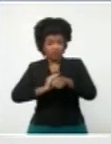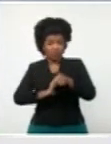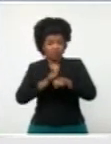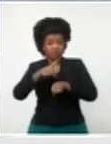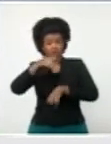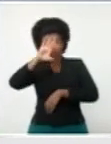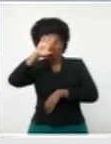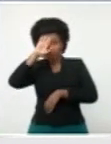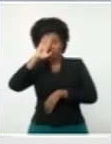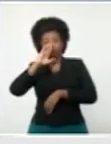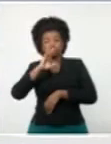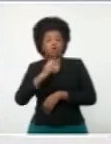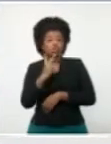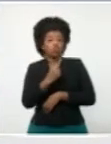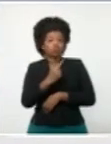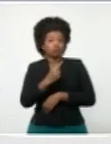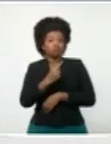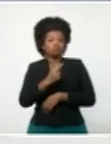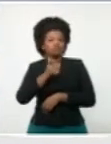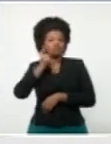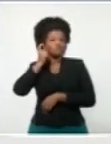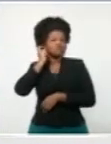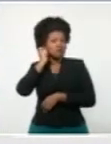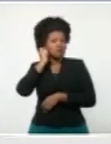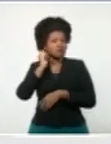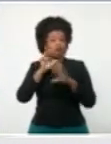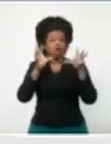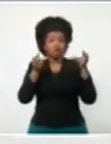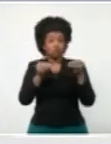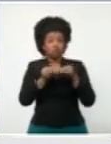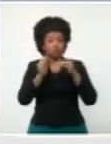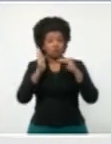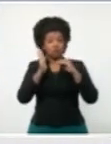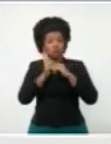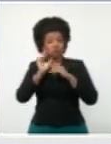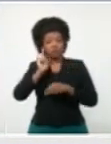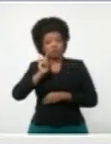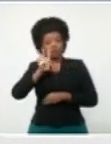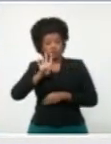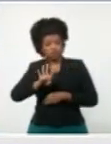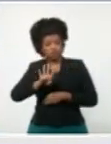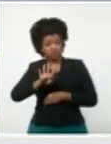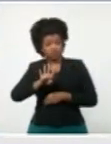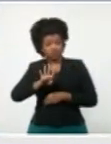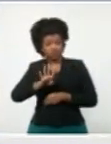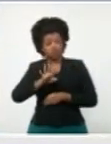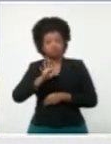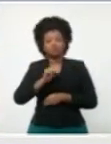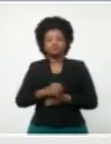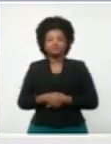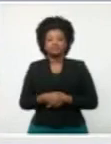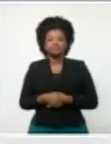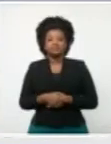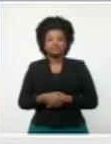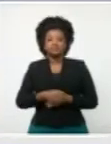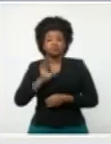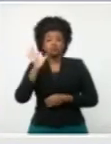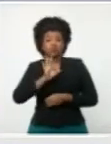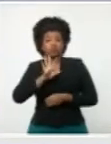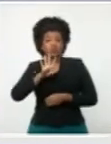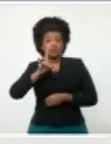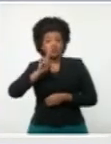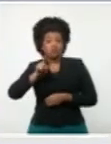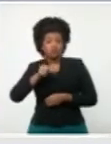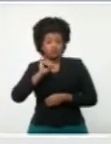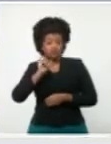60% of yesterday's confirmed cases, 3 of the 5 cases were asymptomatic at the moment of being diagnosed with the disease, for a